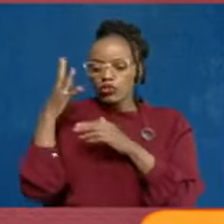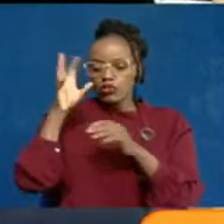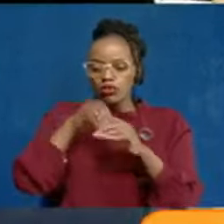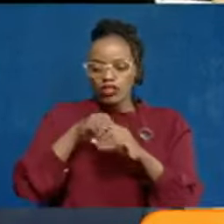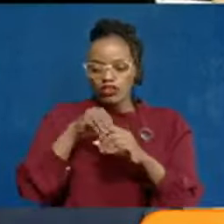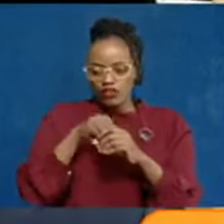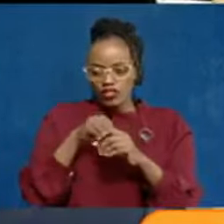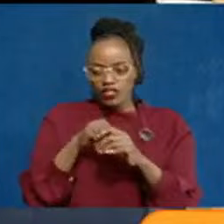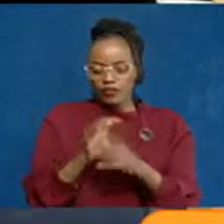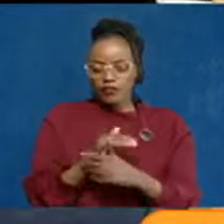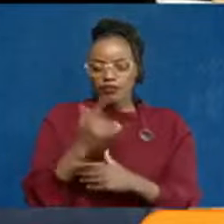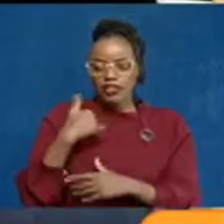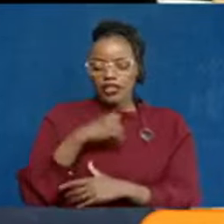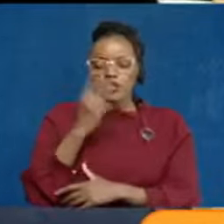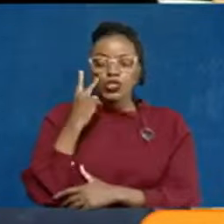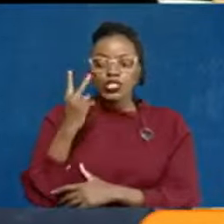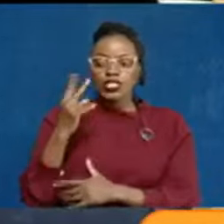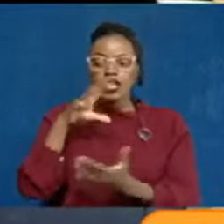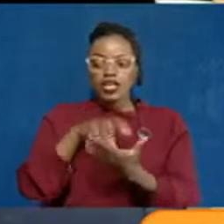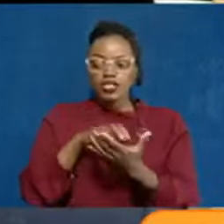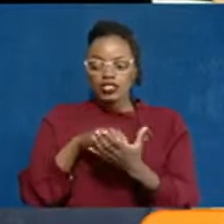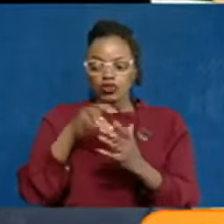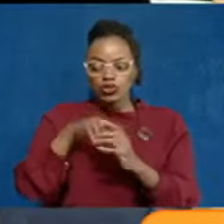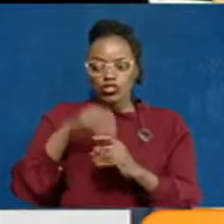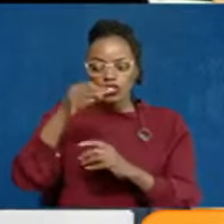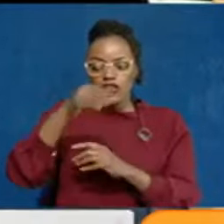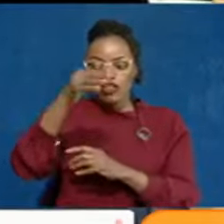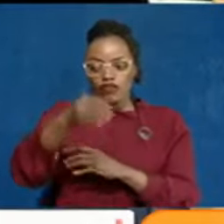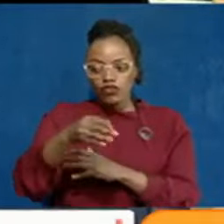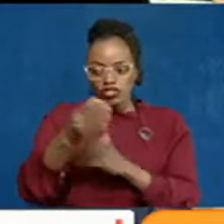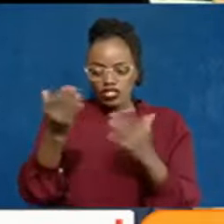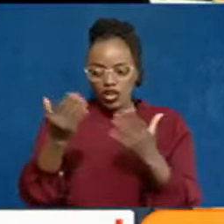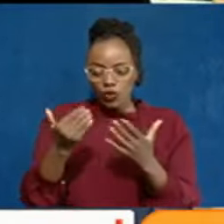investments. We do foresee a situation in the future where,